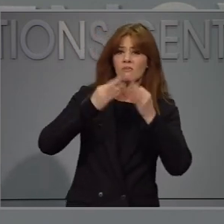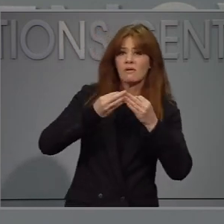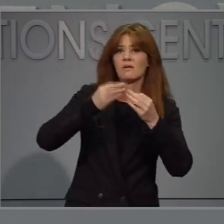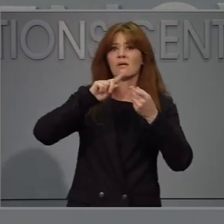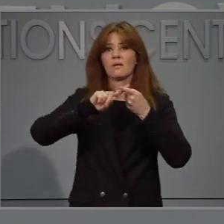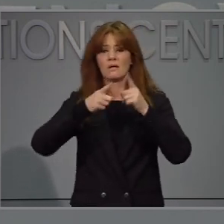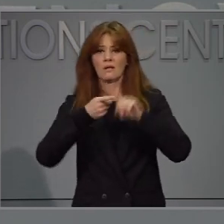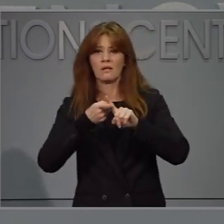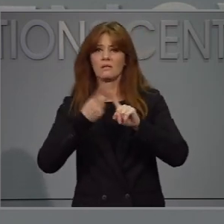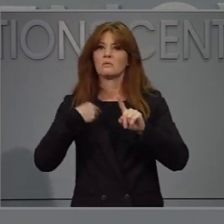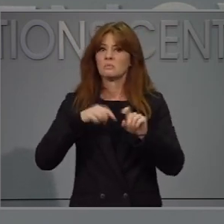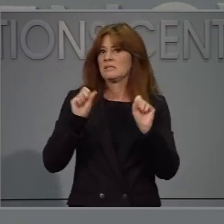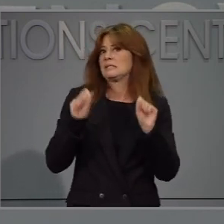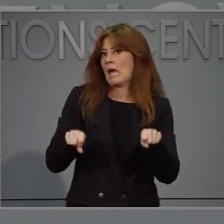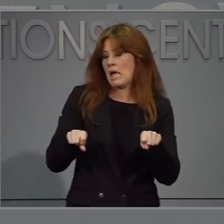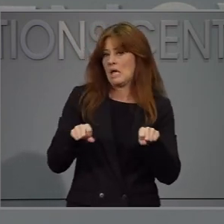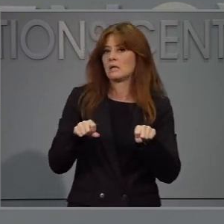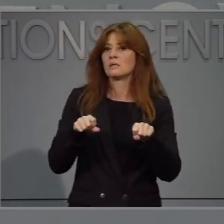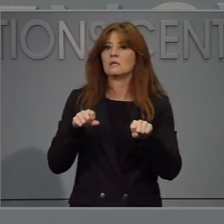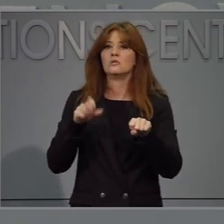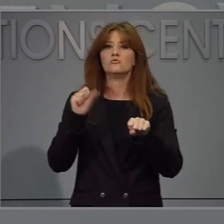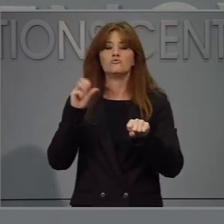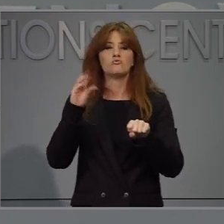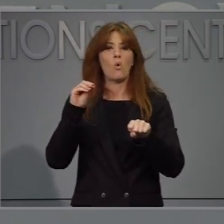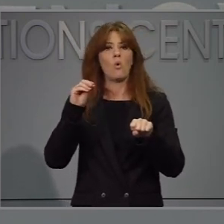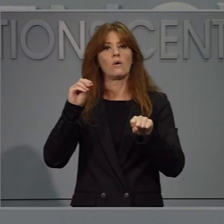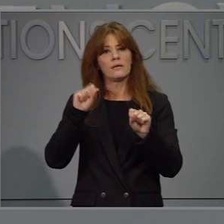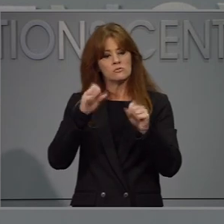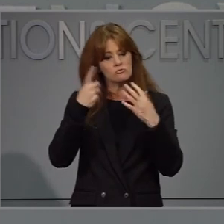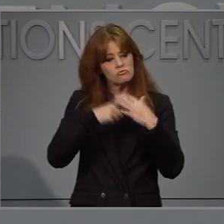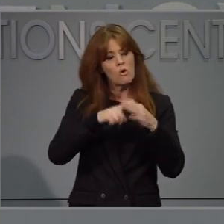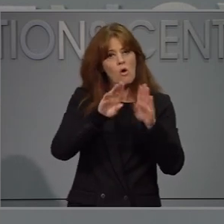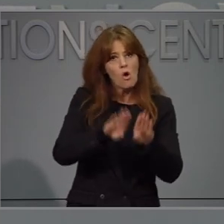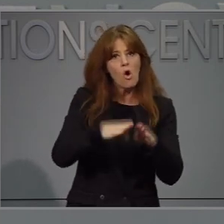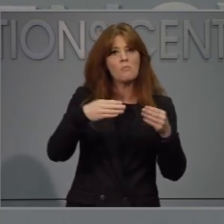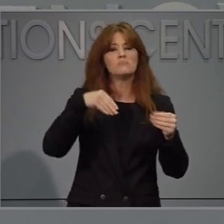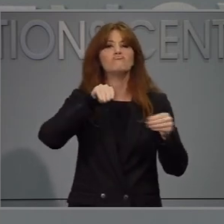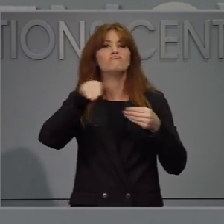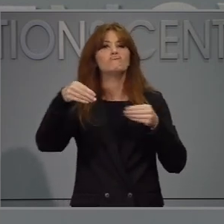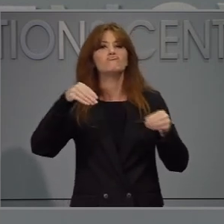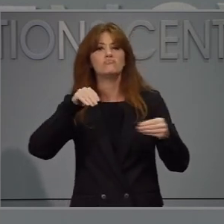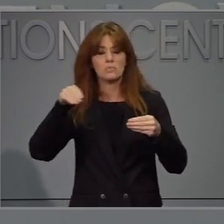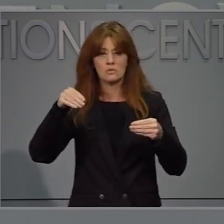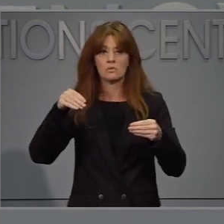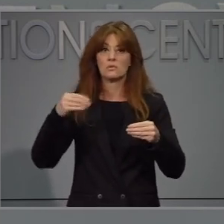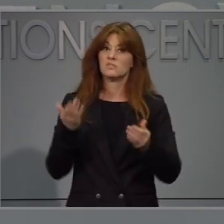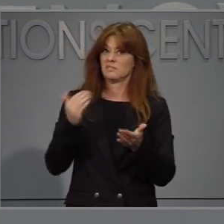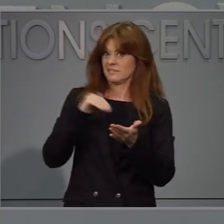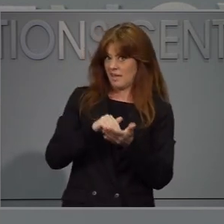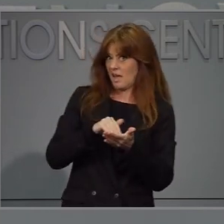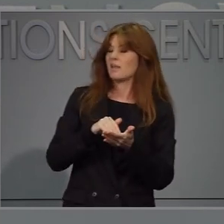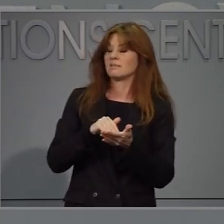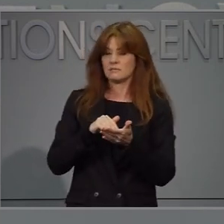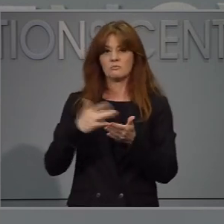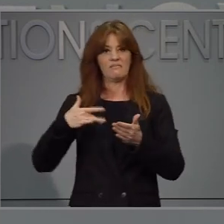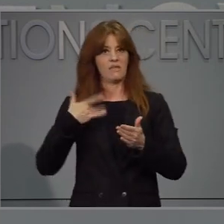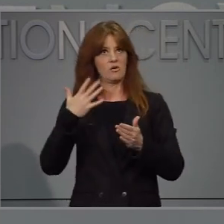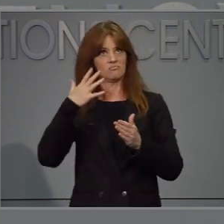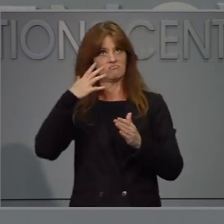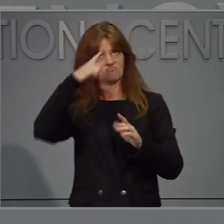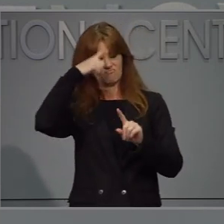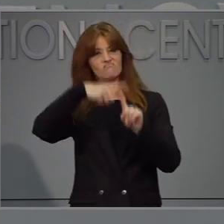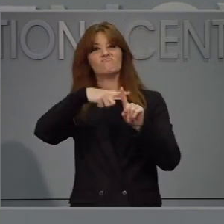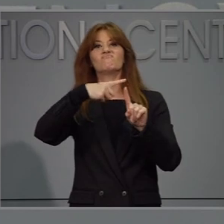put us on that track to easing those restrictions and moving forward as planned. So again, we remain optimistic